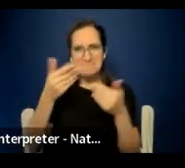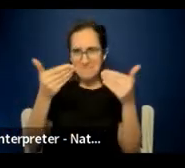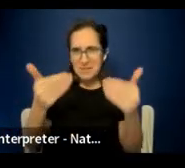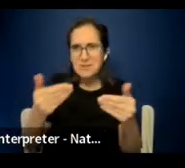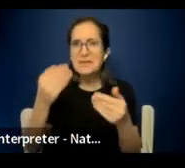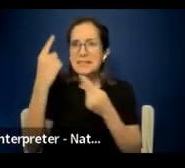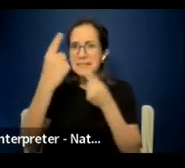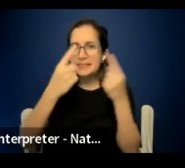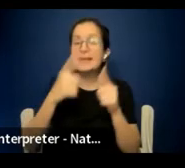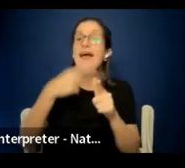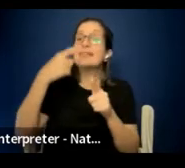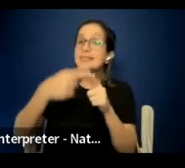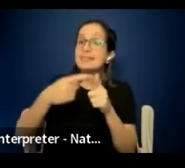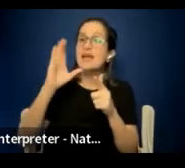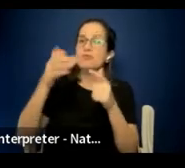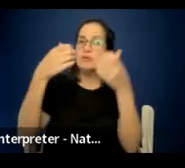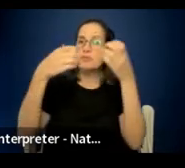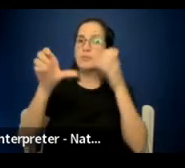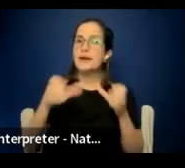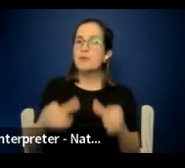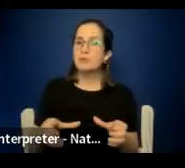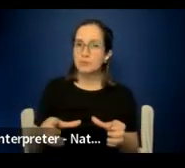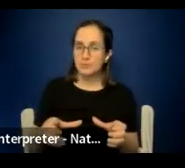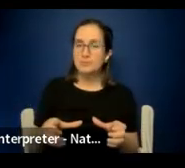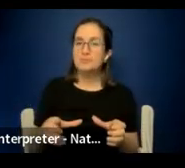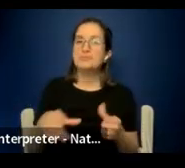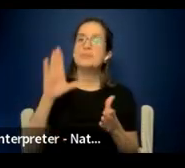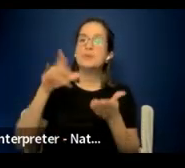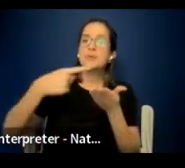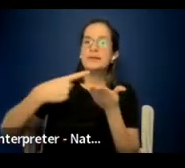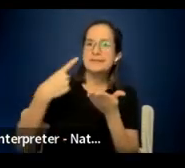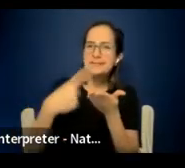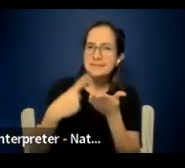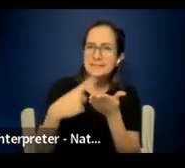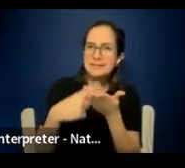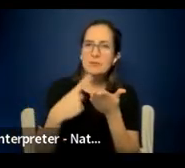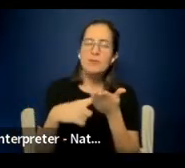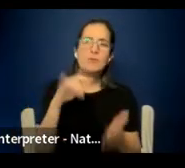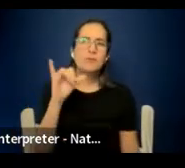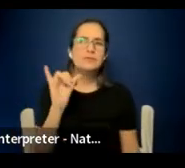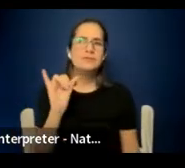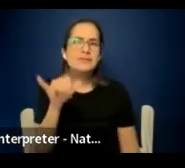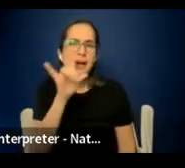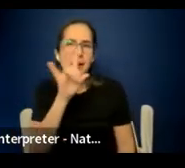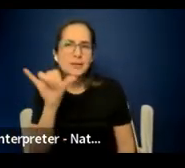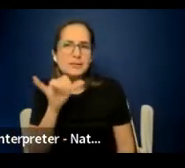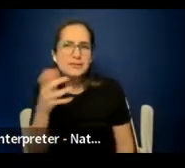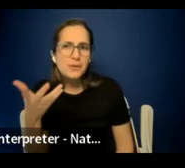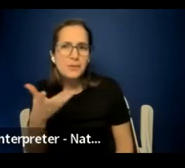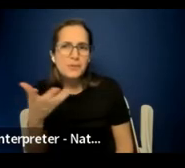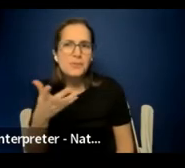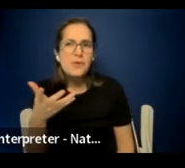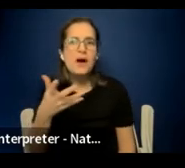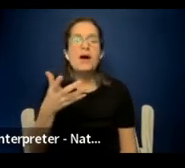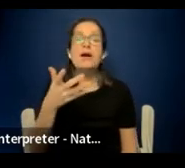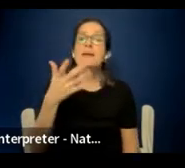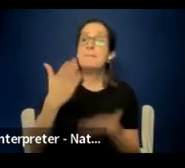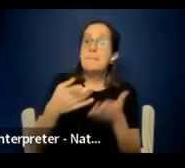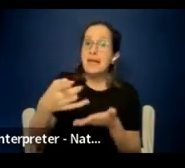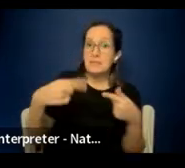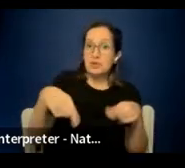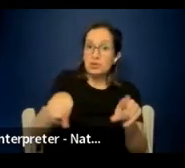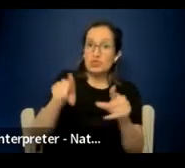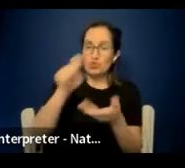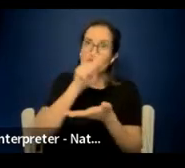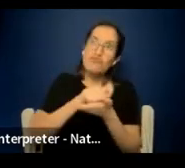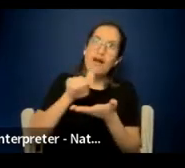we're going to put you in breakout rooms to talk a little bit about what that looks like and what some of your kind of aha moments were and where